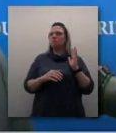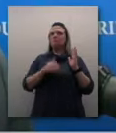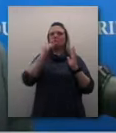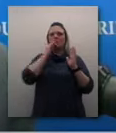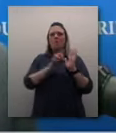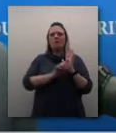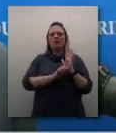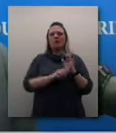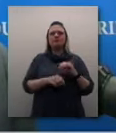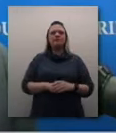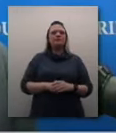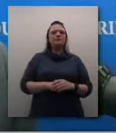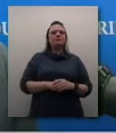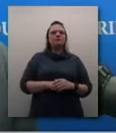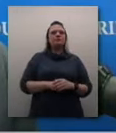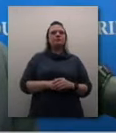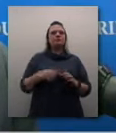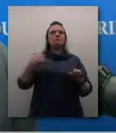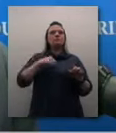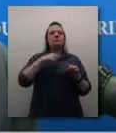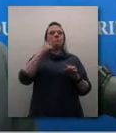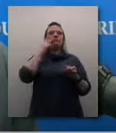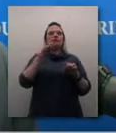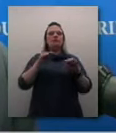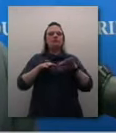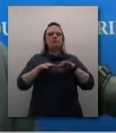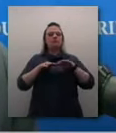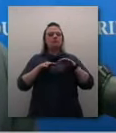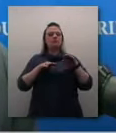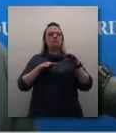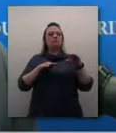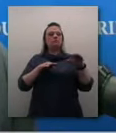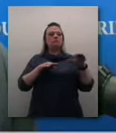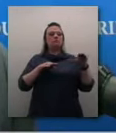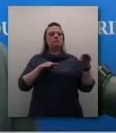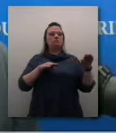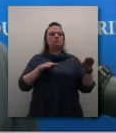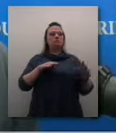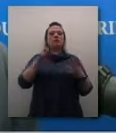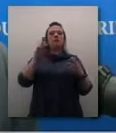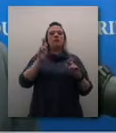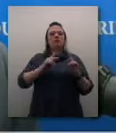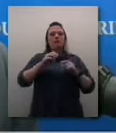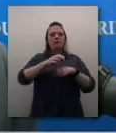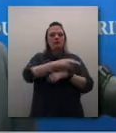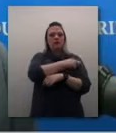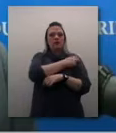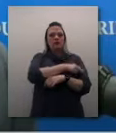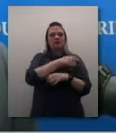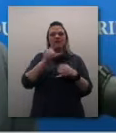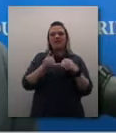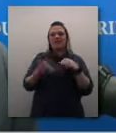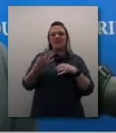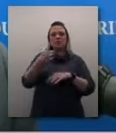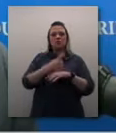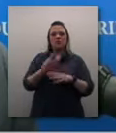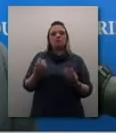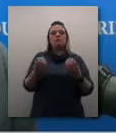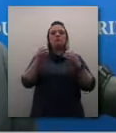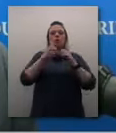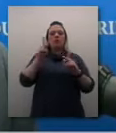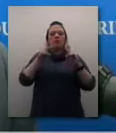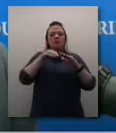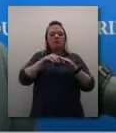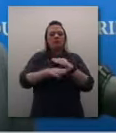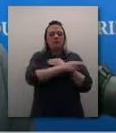we're seeing a steadying of the cases that are in hospitals, and we are seeing the last few days more people that are admitted to